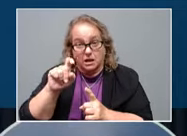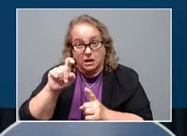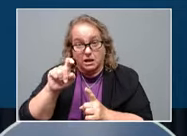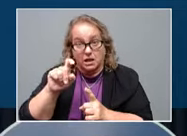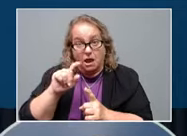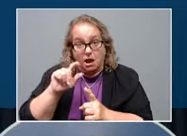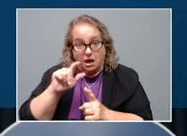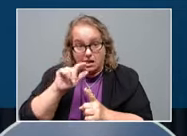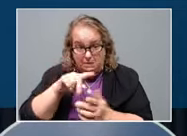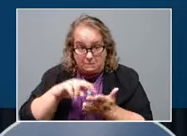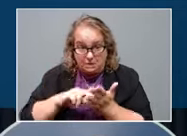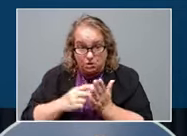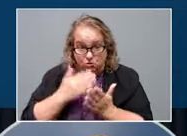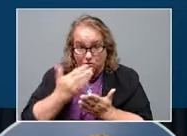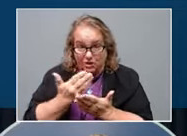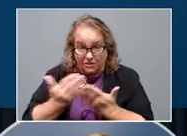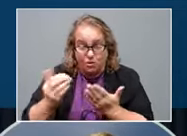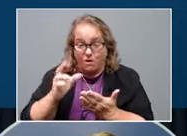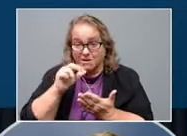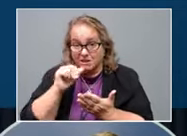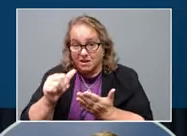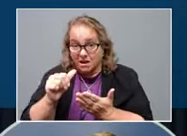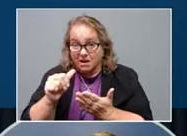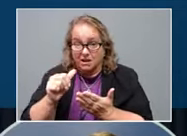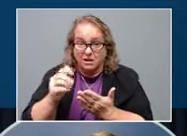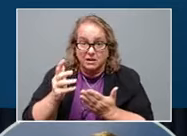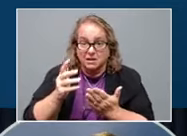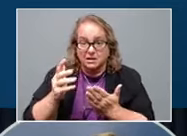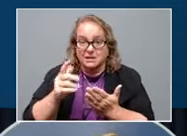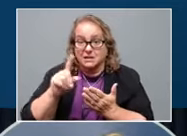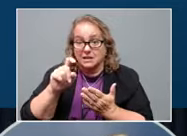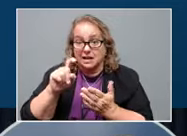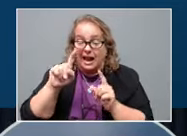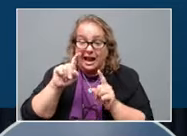but whether it's the extra testing or